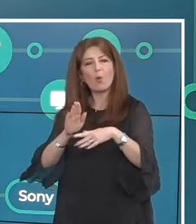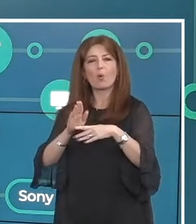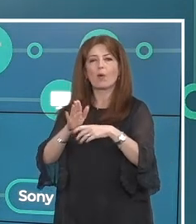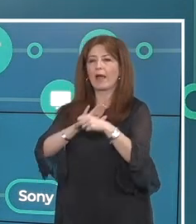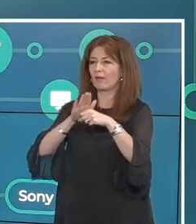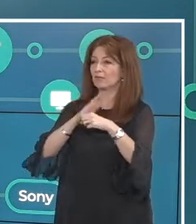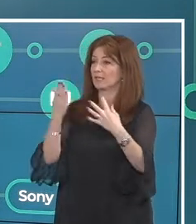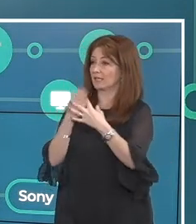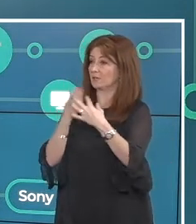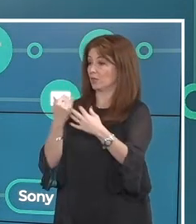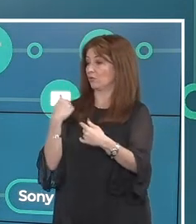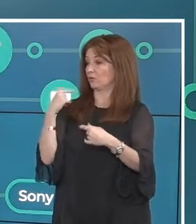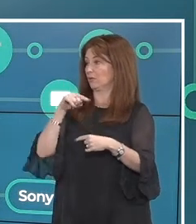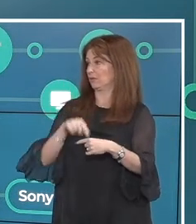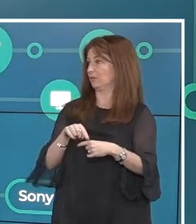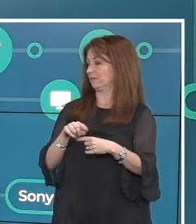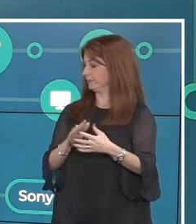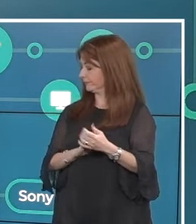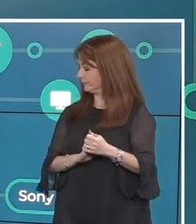design.